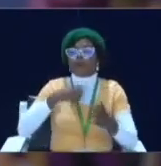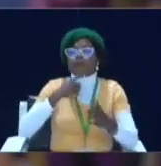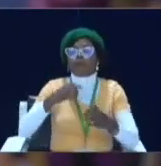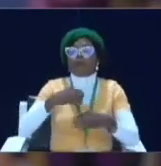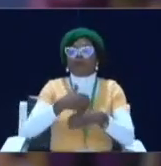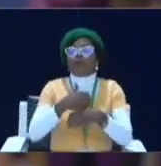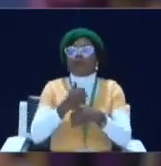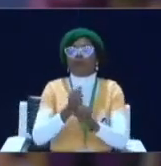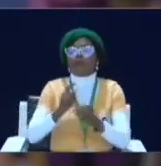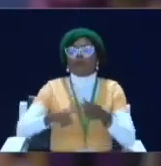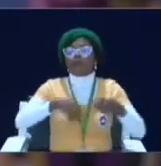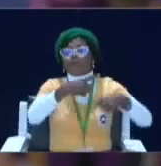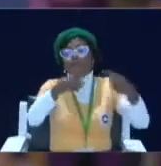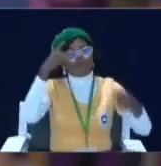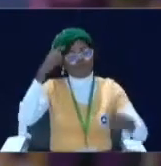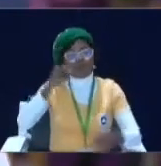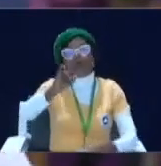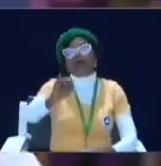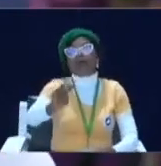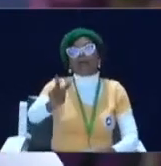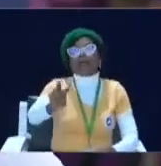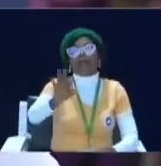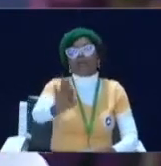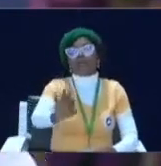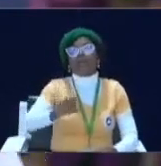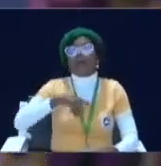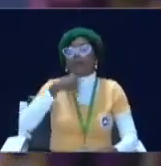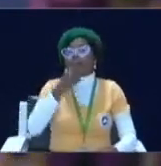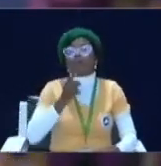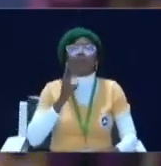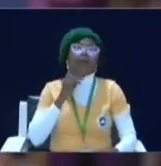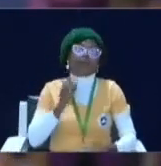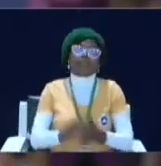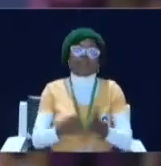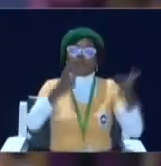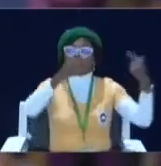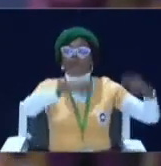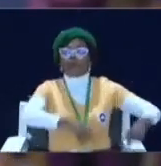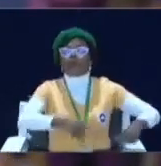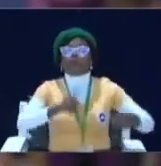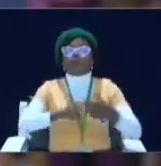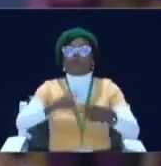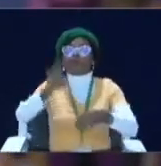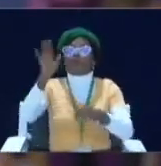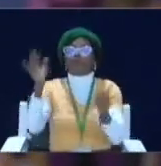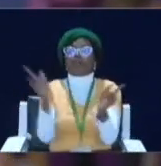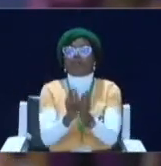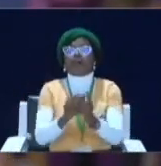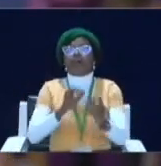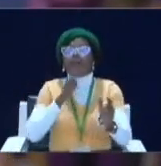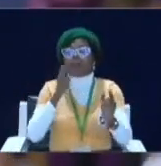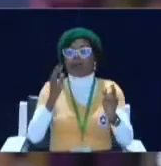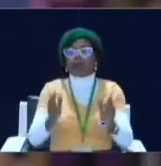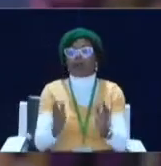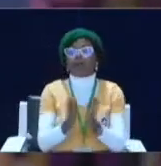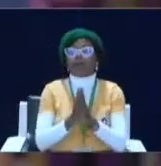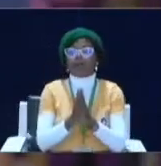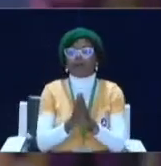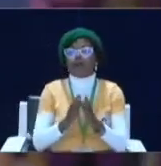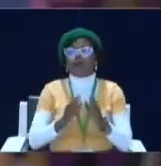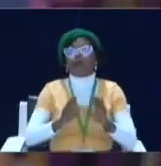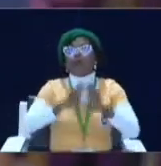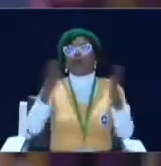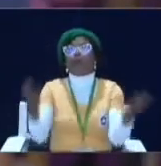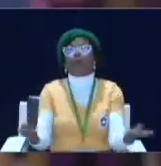go for the IVF, and I told her that I will come to the camp and go and pray at the Open